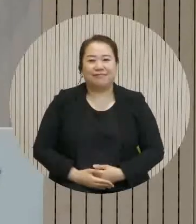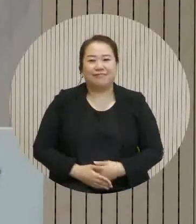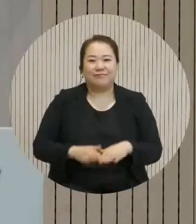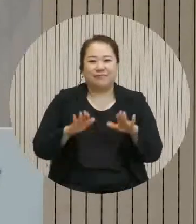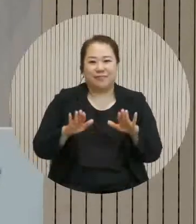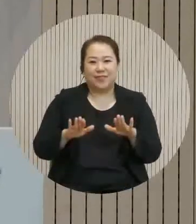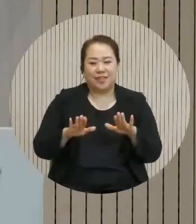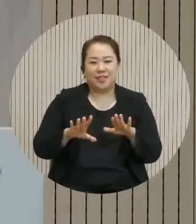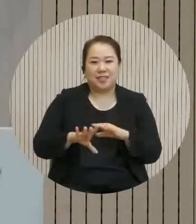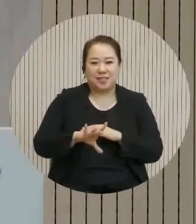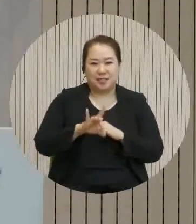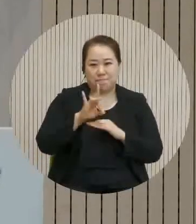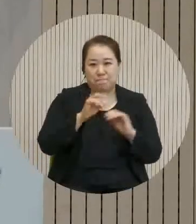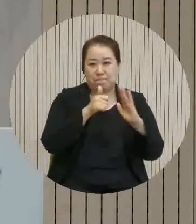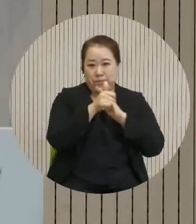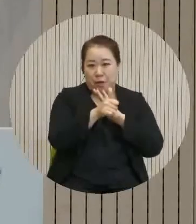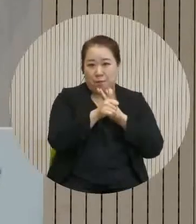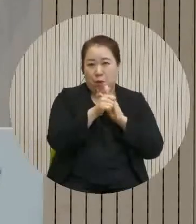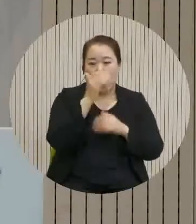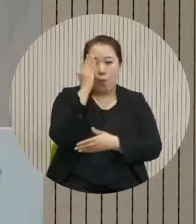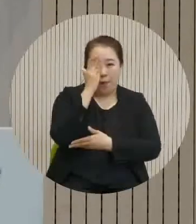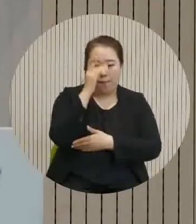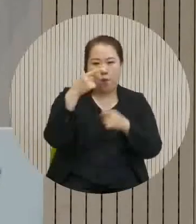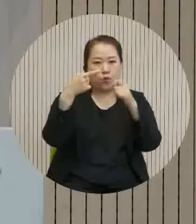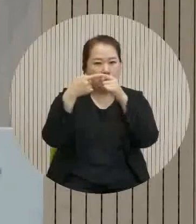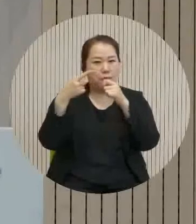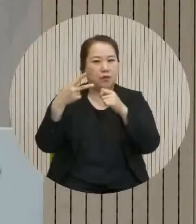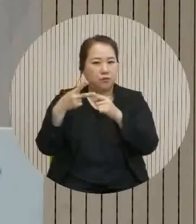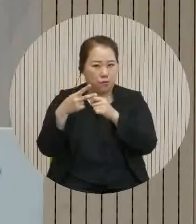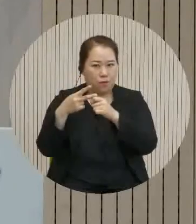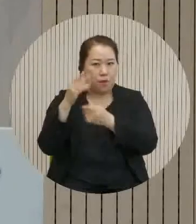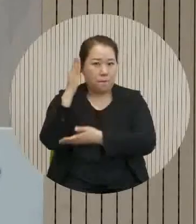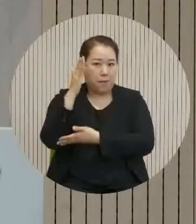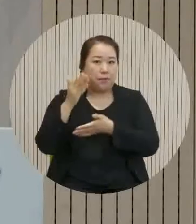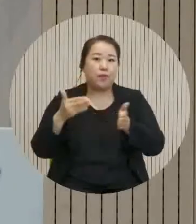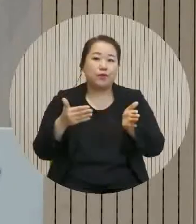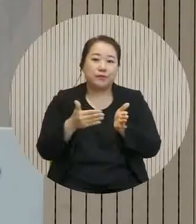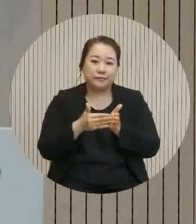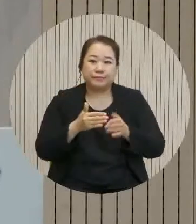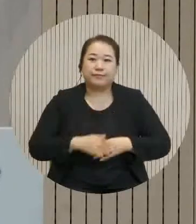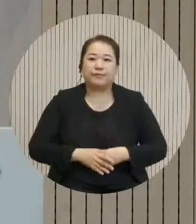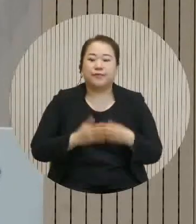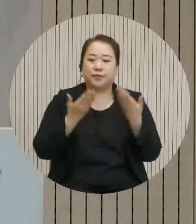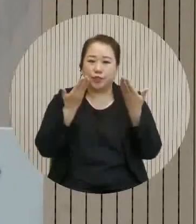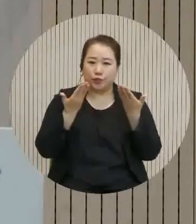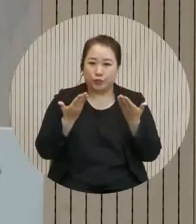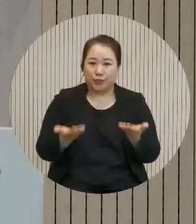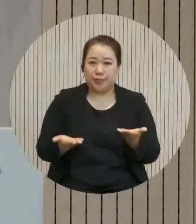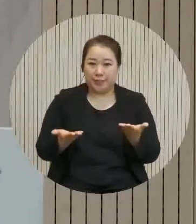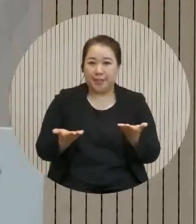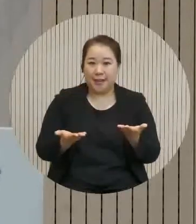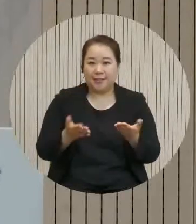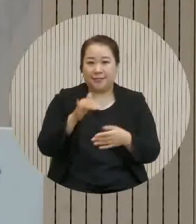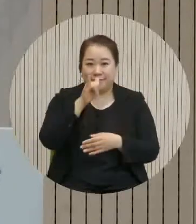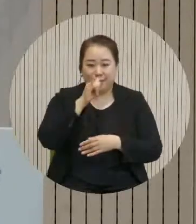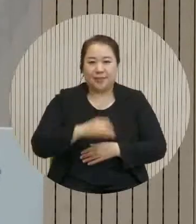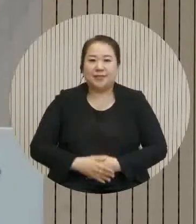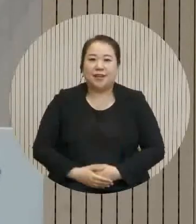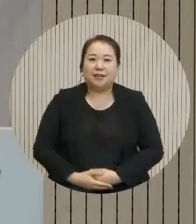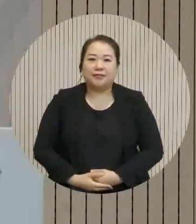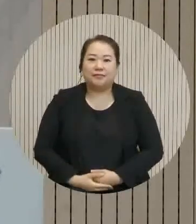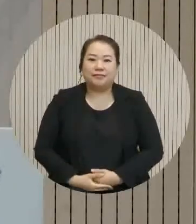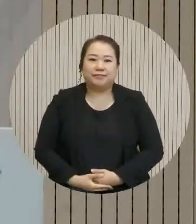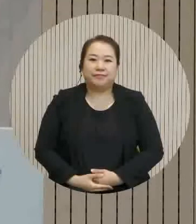like to develop the further reading promotion policies. We completed the 1 keynote speech and 2 sessions. We are going to